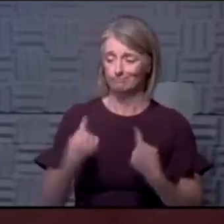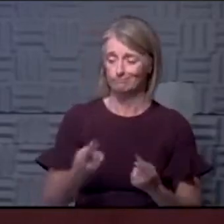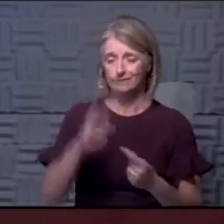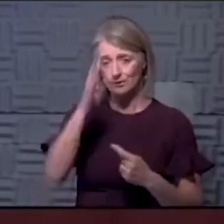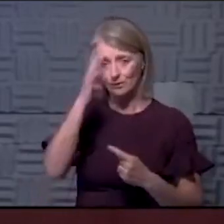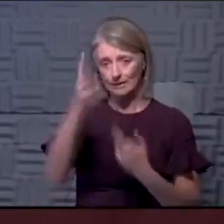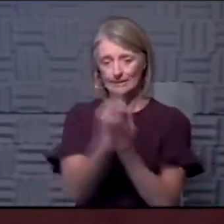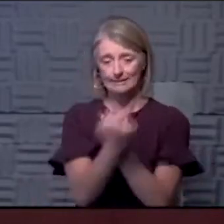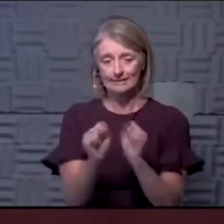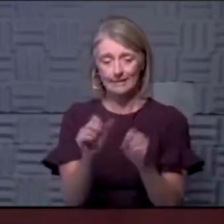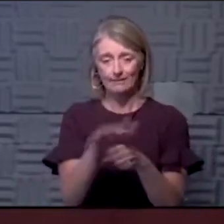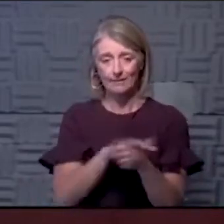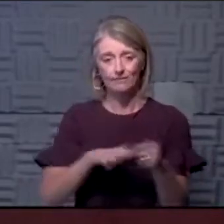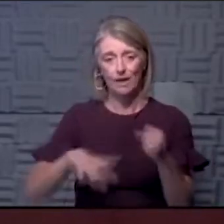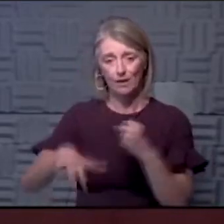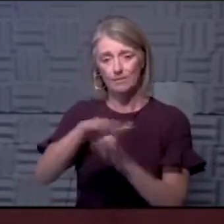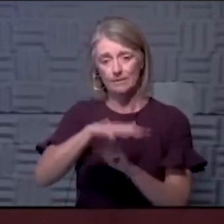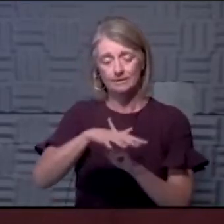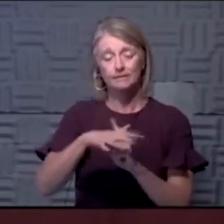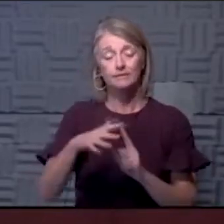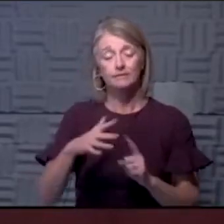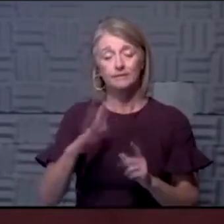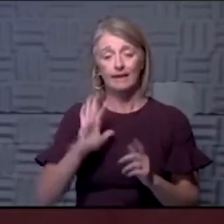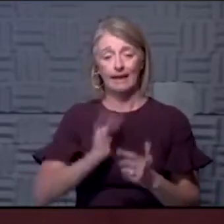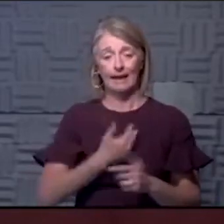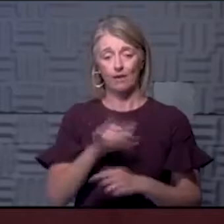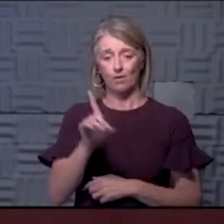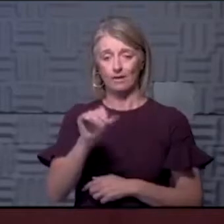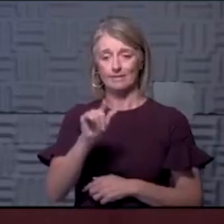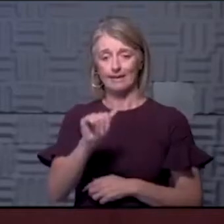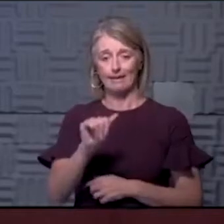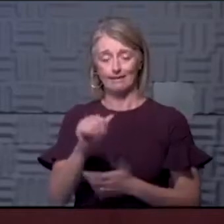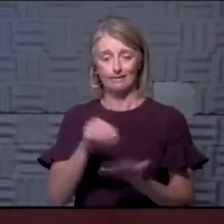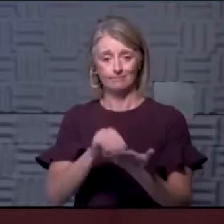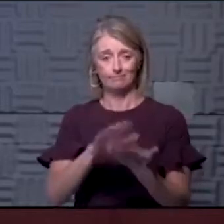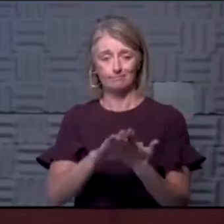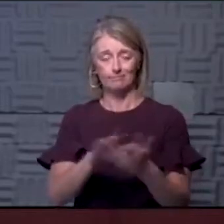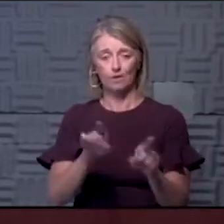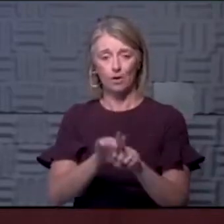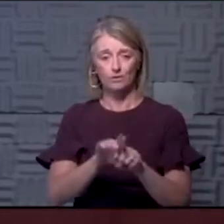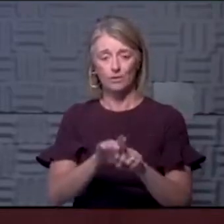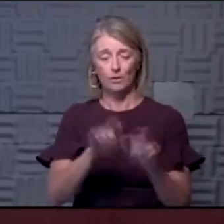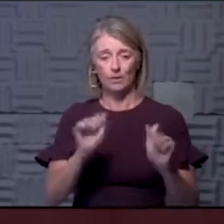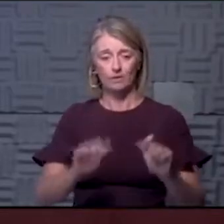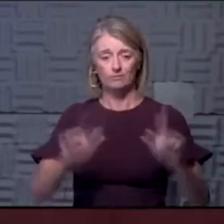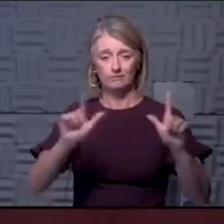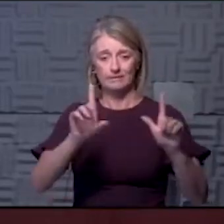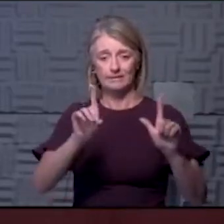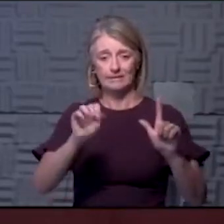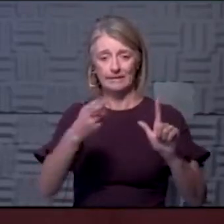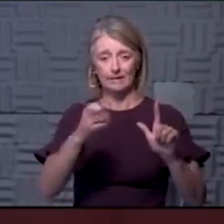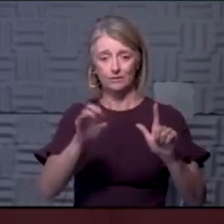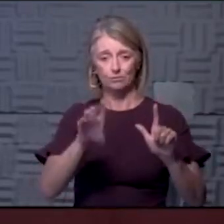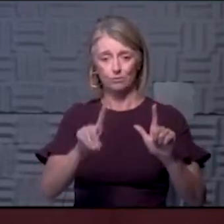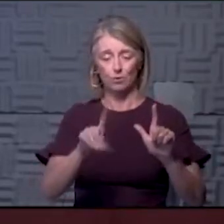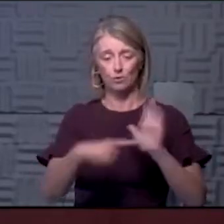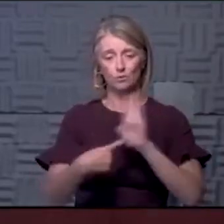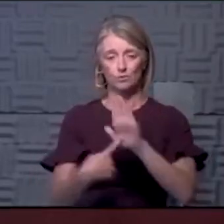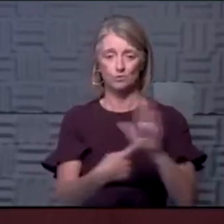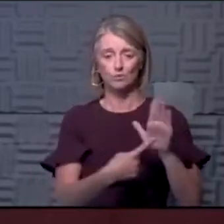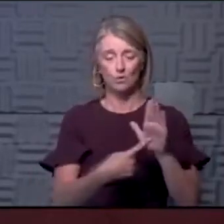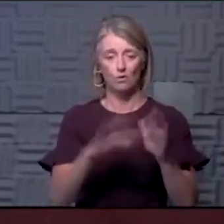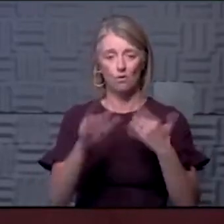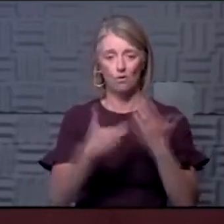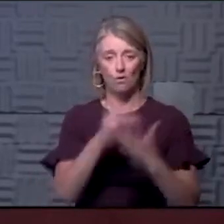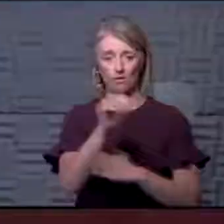create a safe environment on campus, our data, and then the dashboard is there as well. But the /data will get you there directly if you